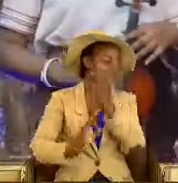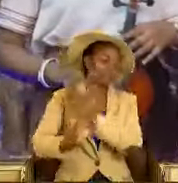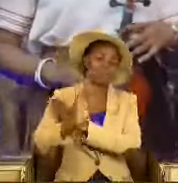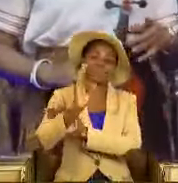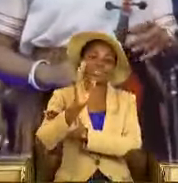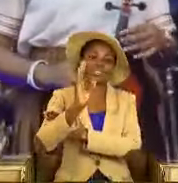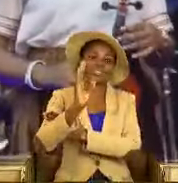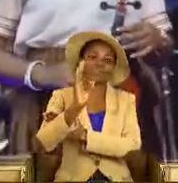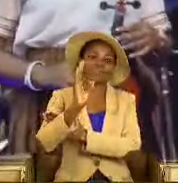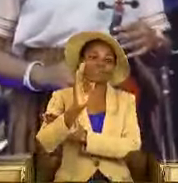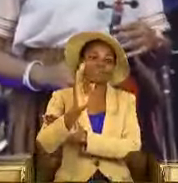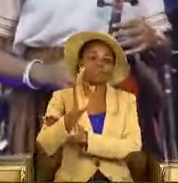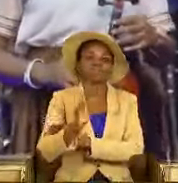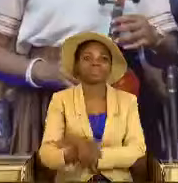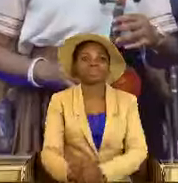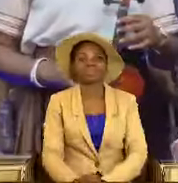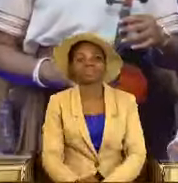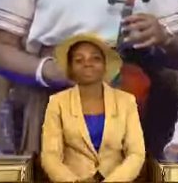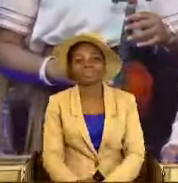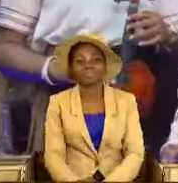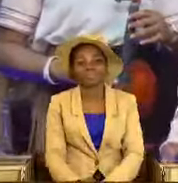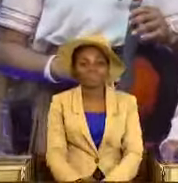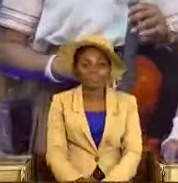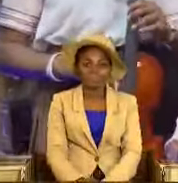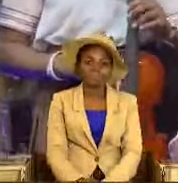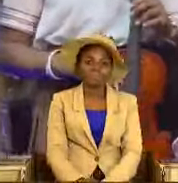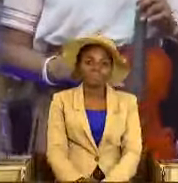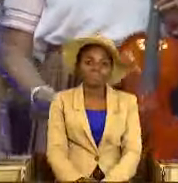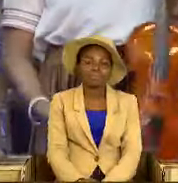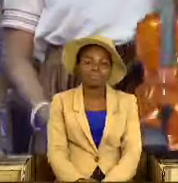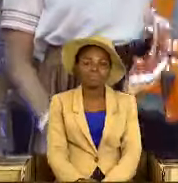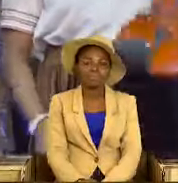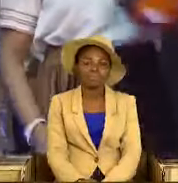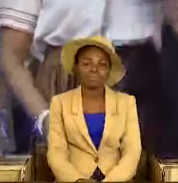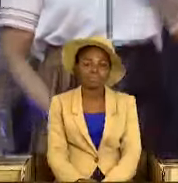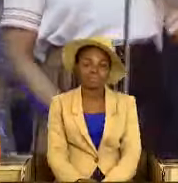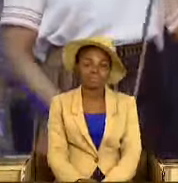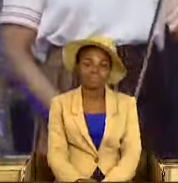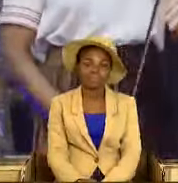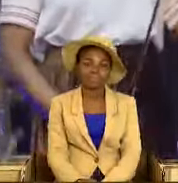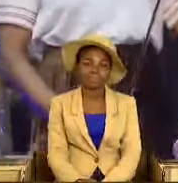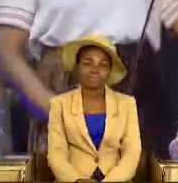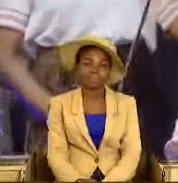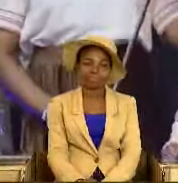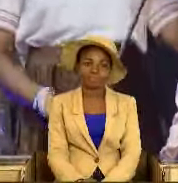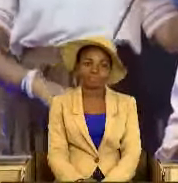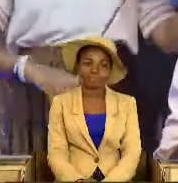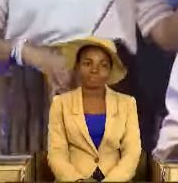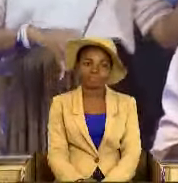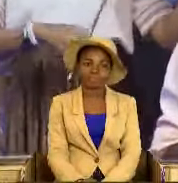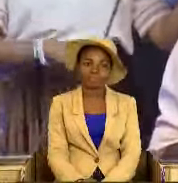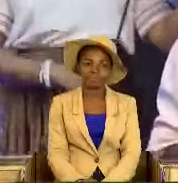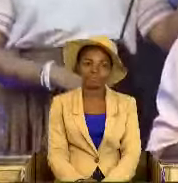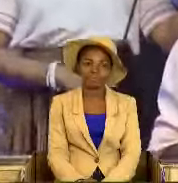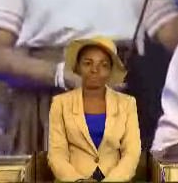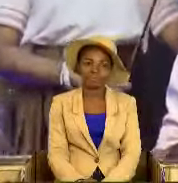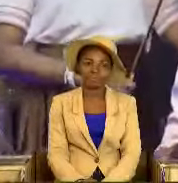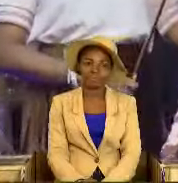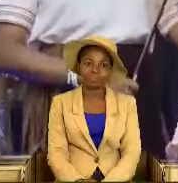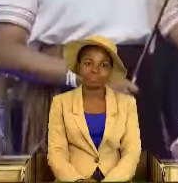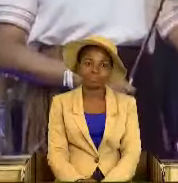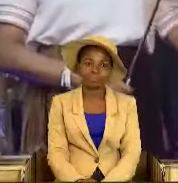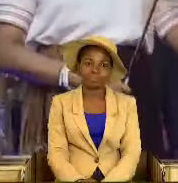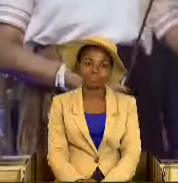promise of his word in God my savior shall my heart Rejoice I take verse one Qui take verse three and we all take the